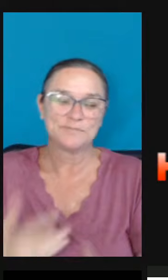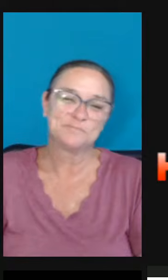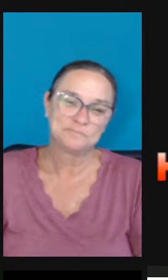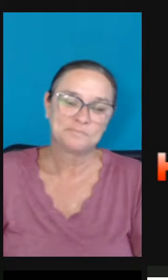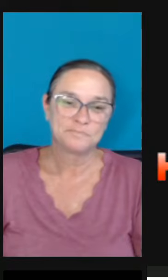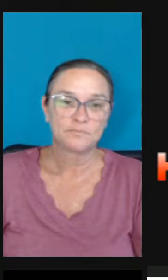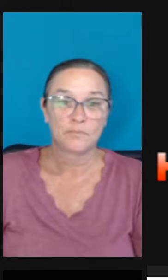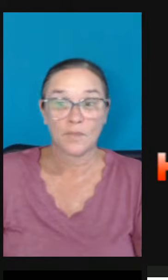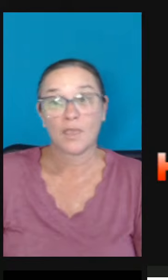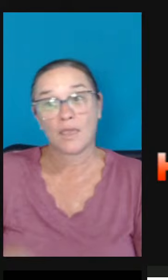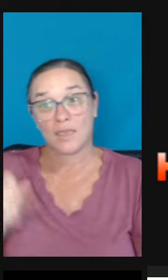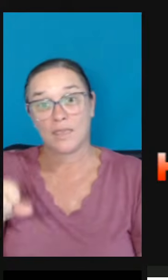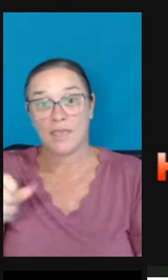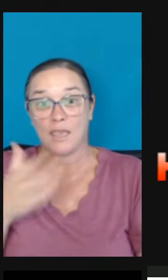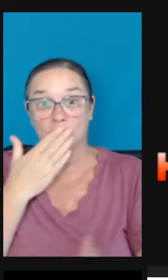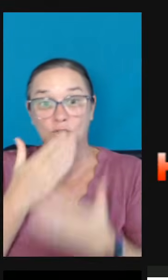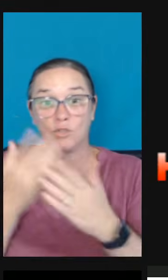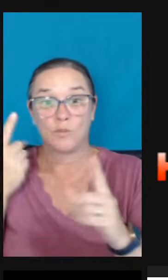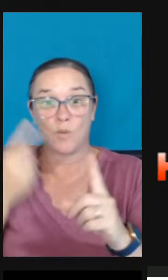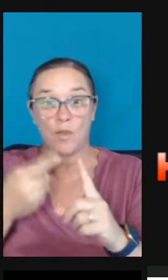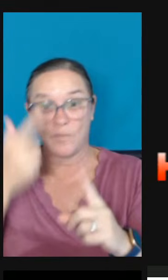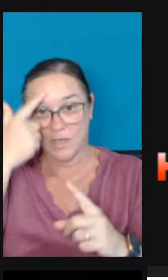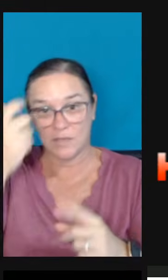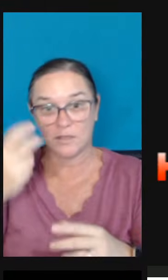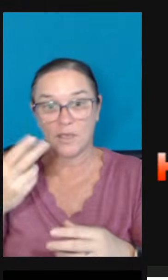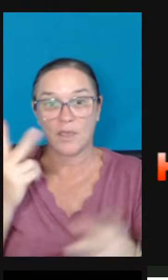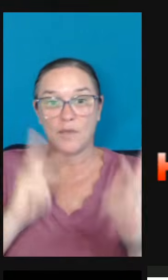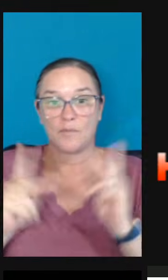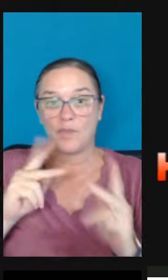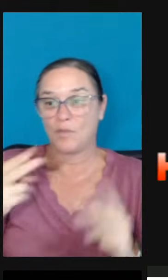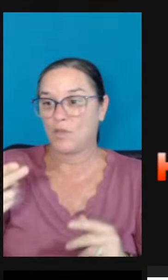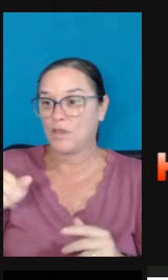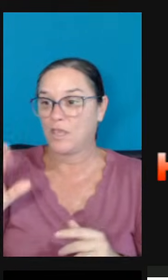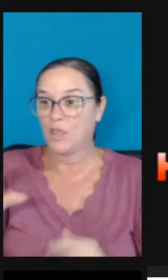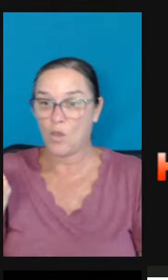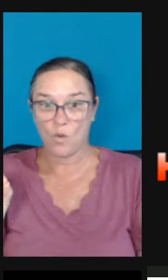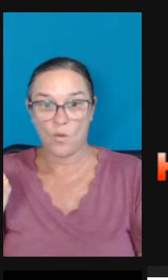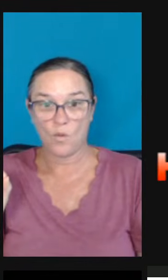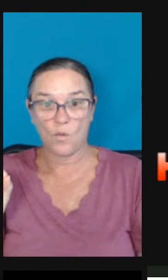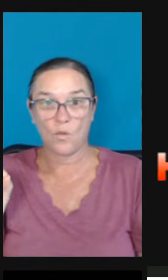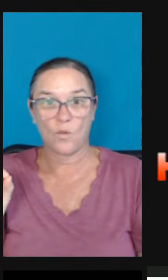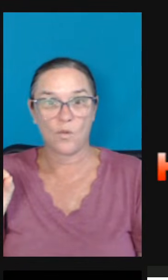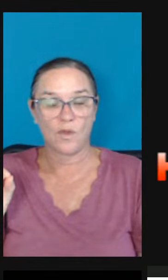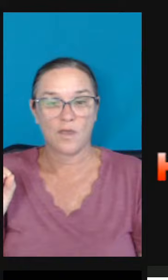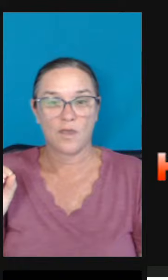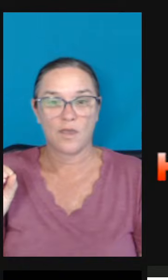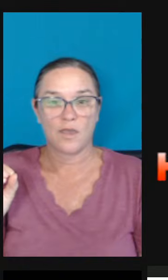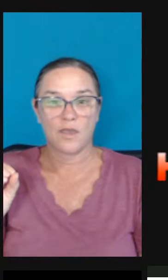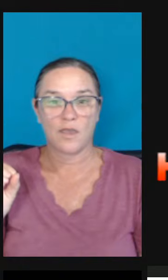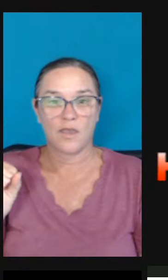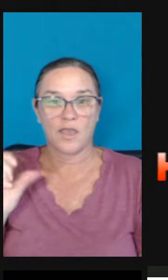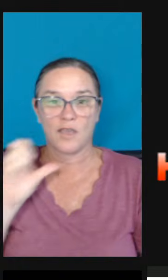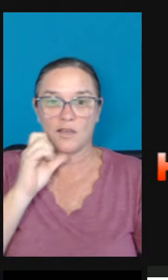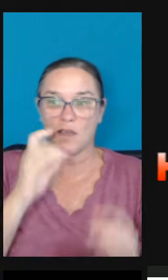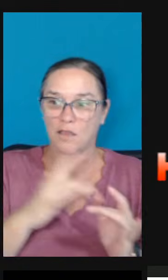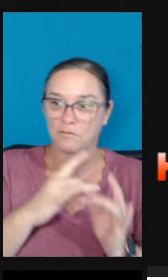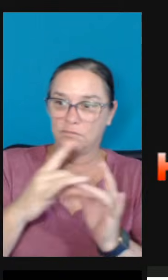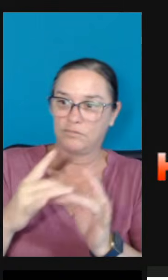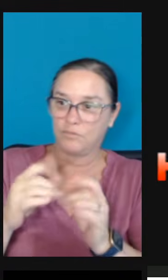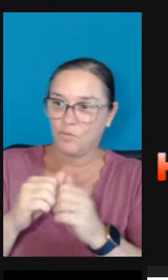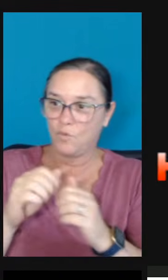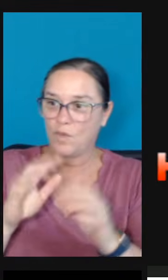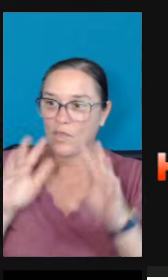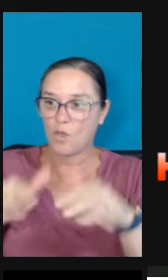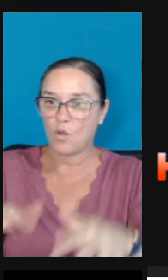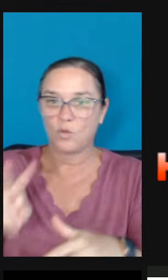Yeah, so it's a really good point, because people in Hilo maybe are not as in touch with the Ocean View community, let's say, because it's on the other side of the